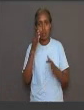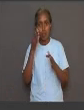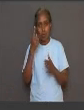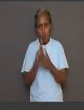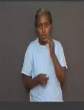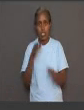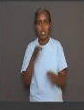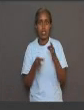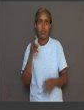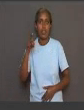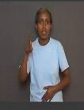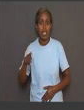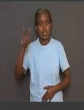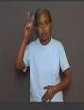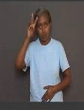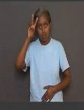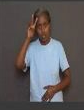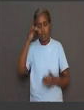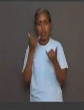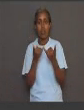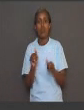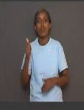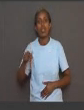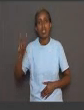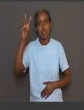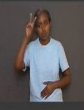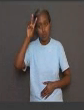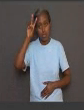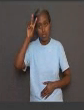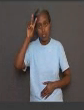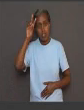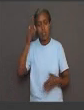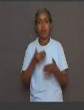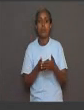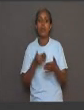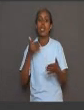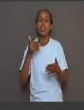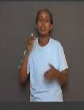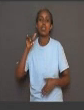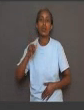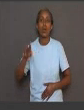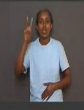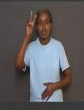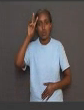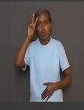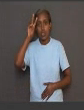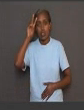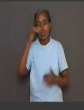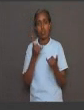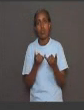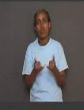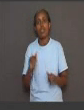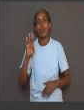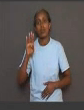if x squared over a squared minus y squared